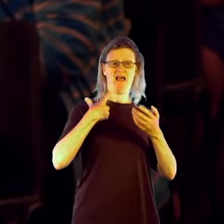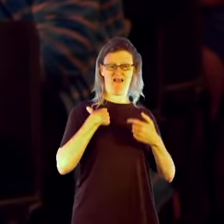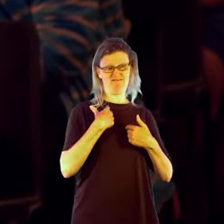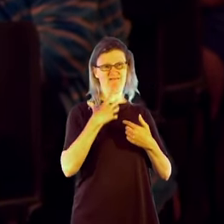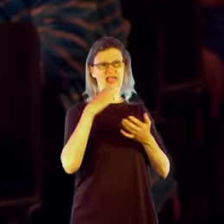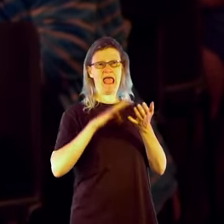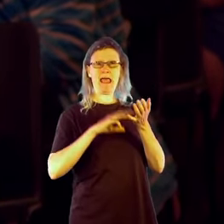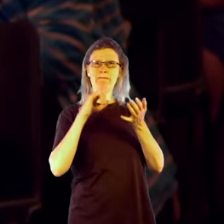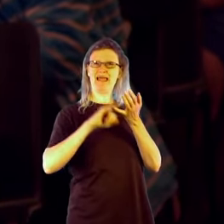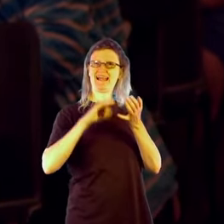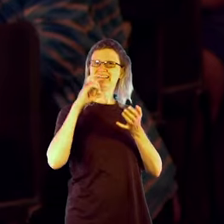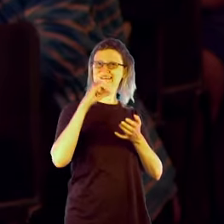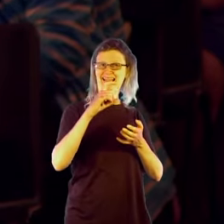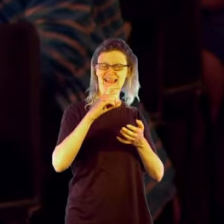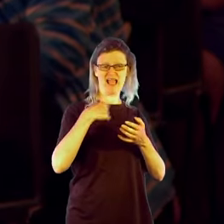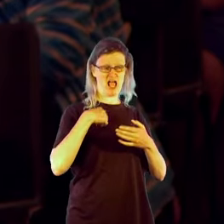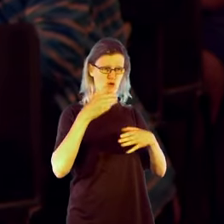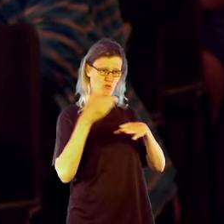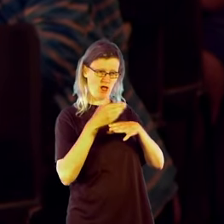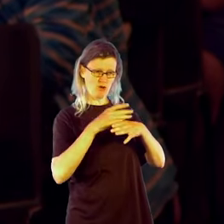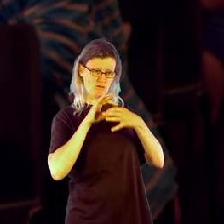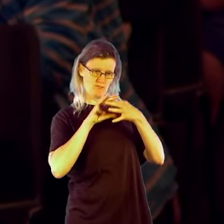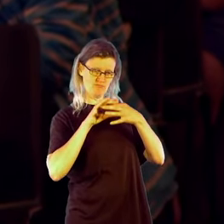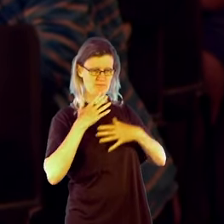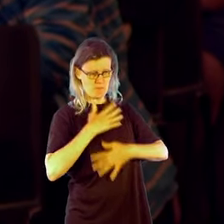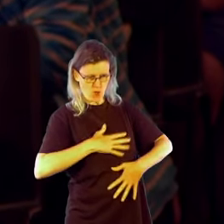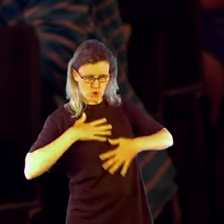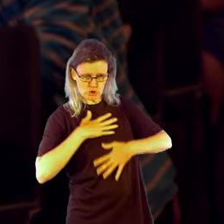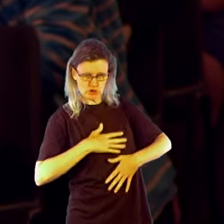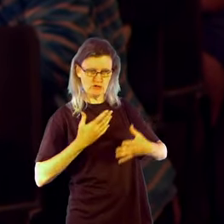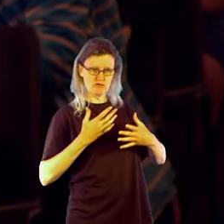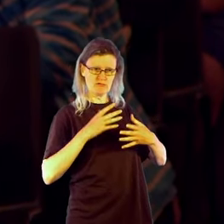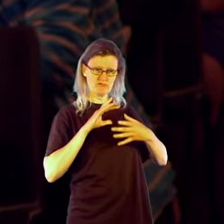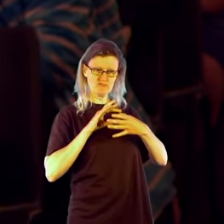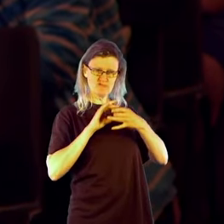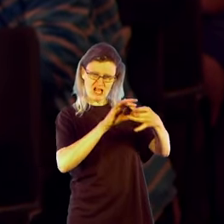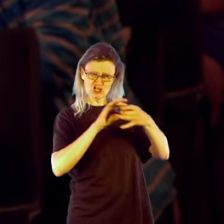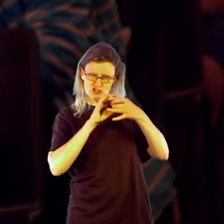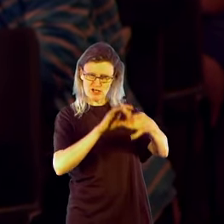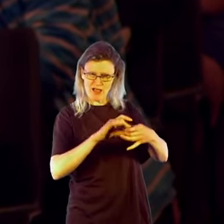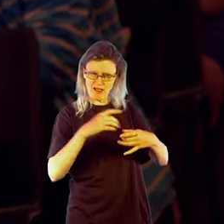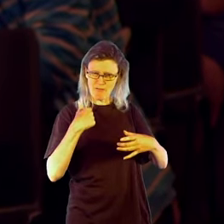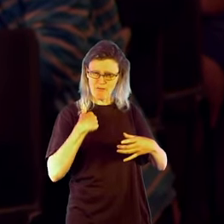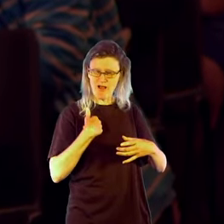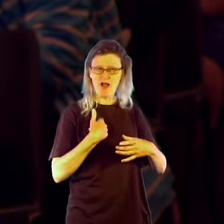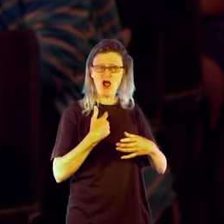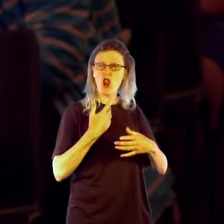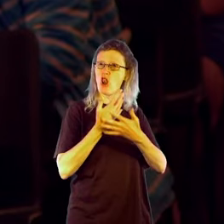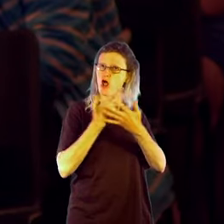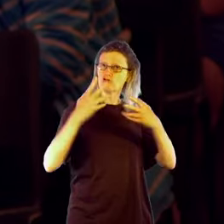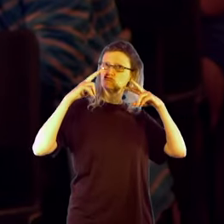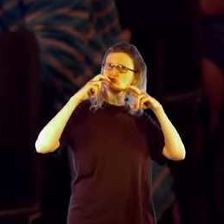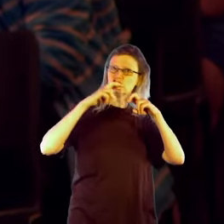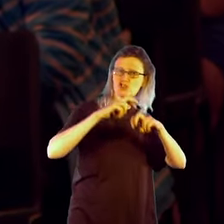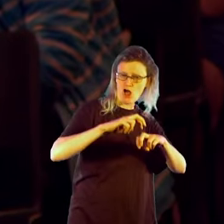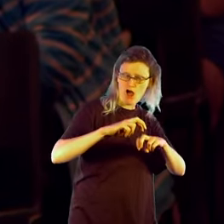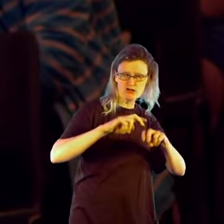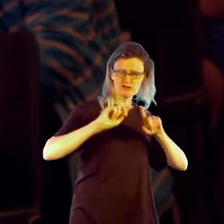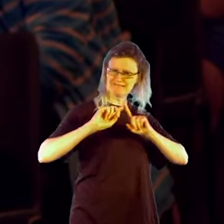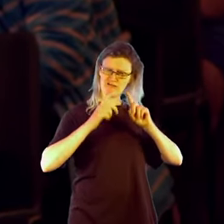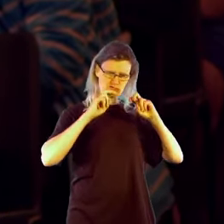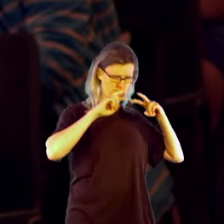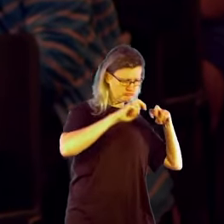with relationships and emotions and many, many things, and lots of research in different